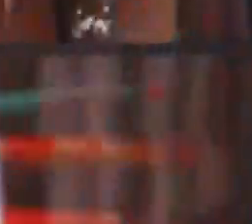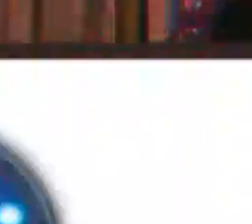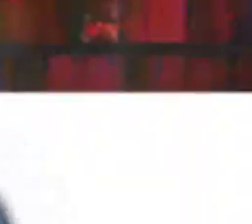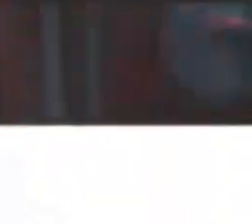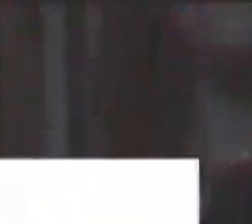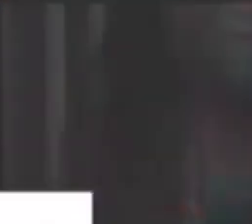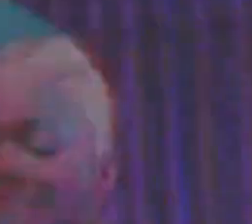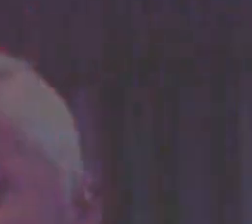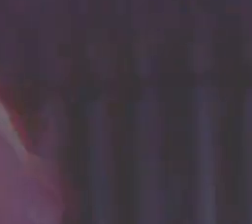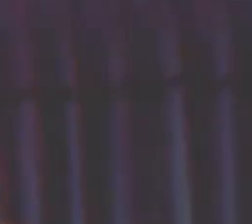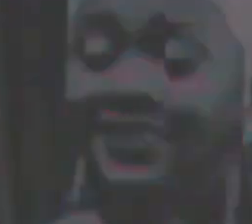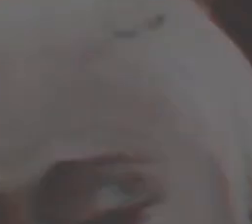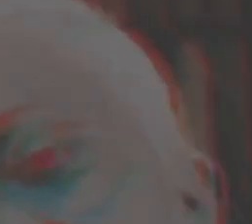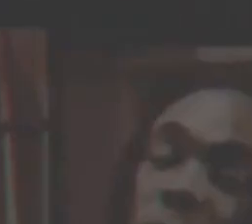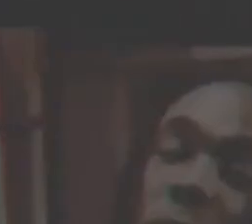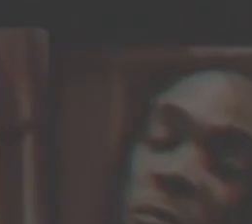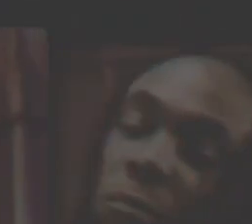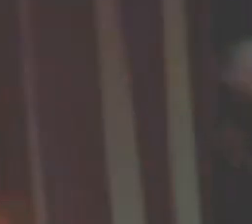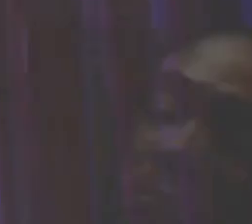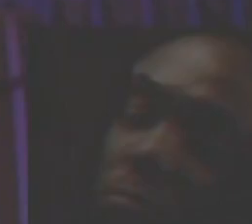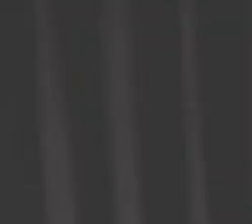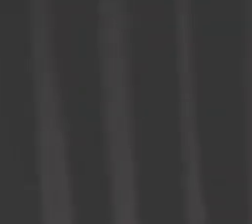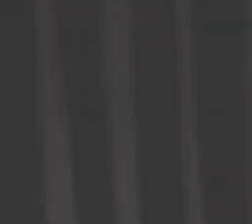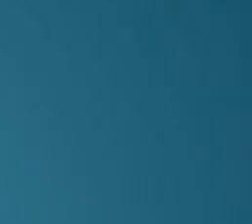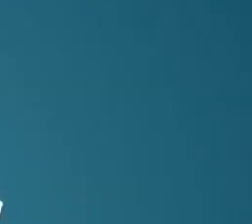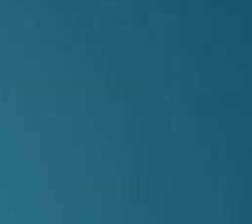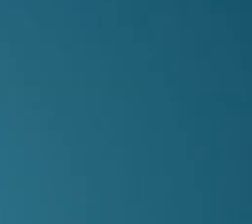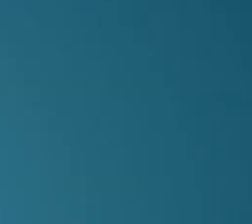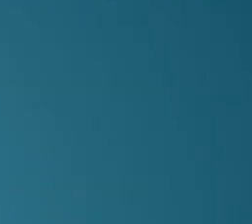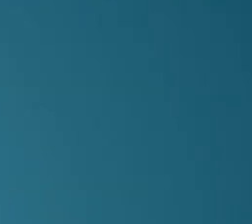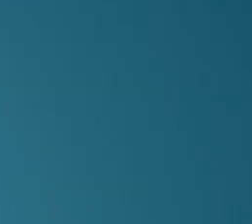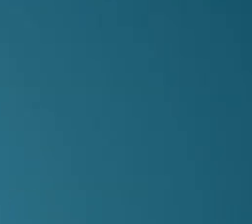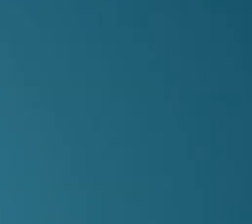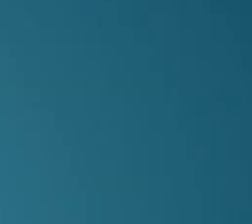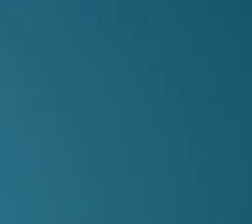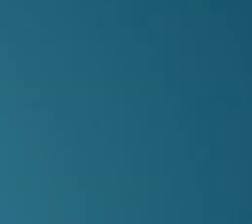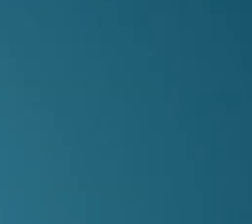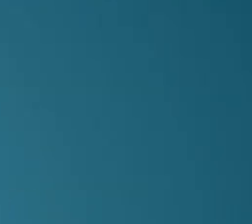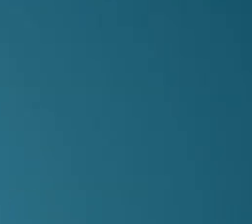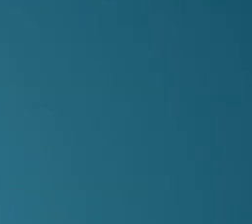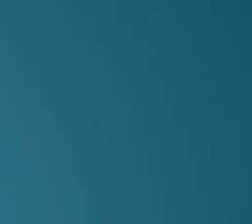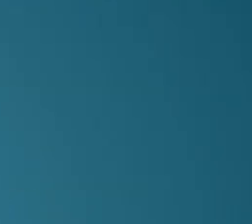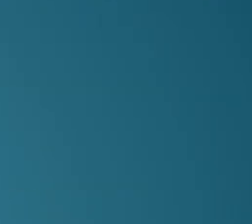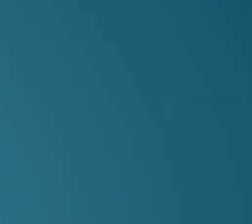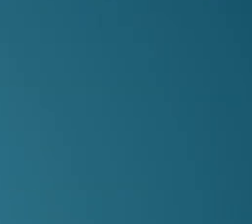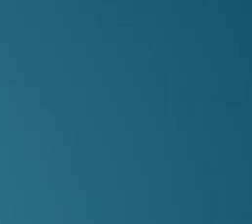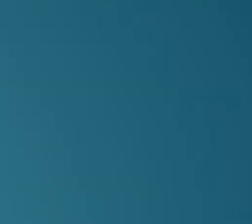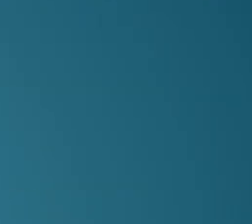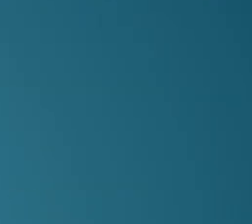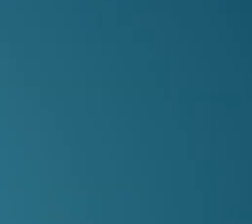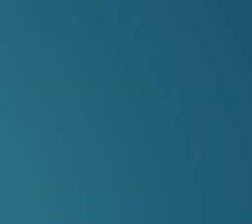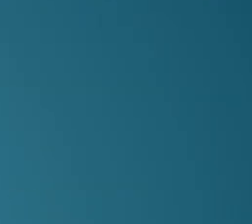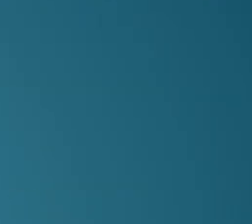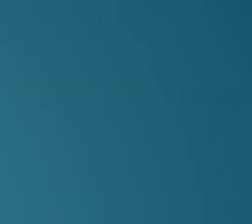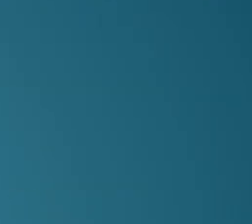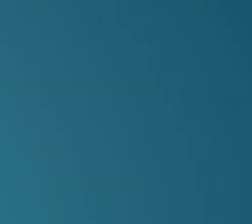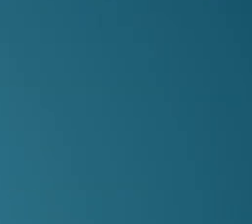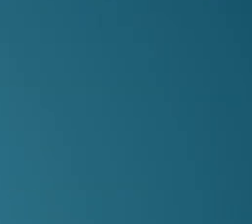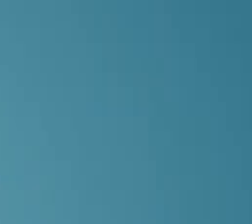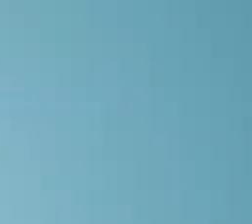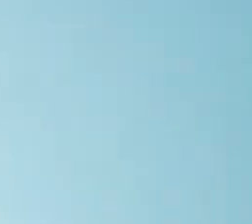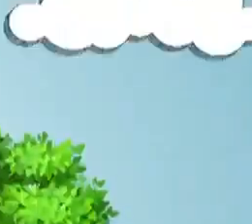Beneficiaries, The PATH payment cycle begins on